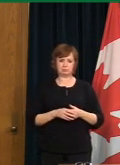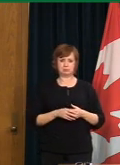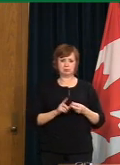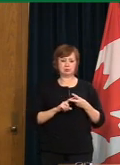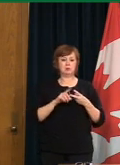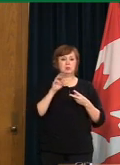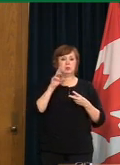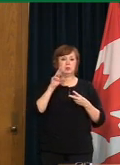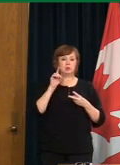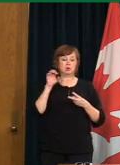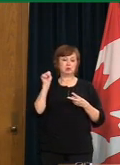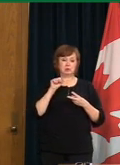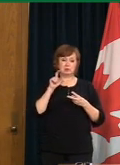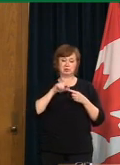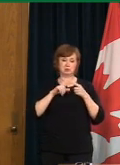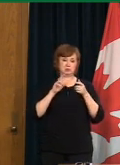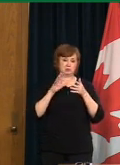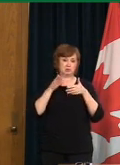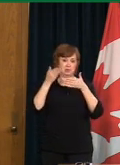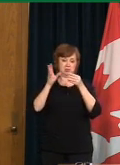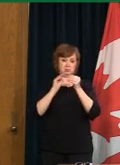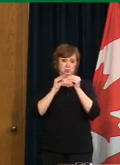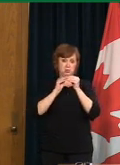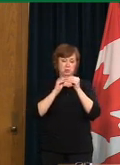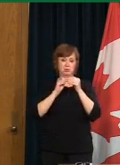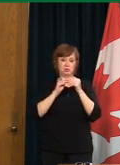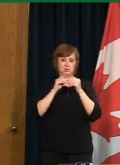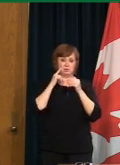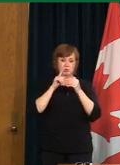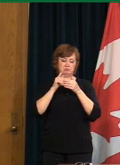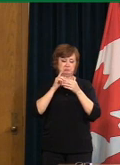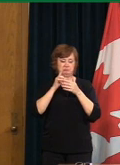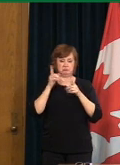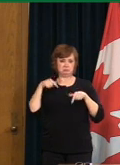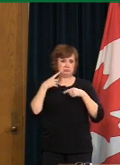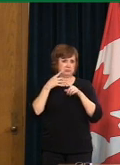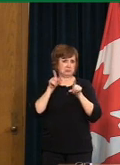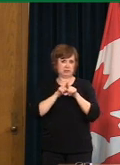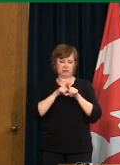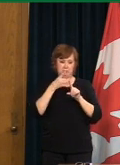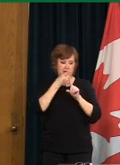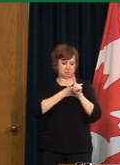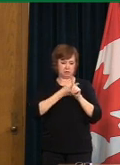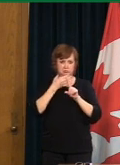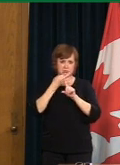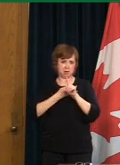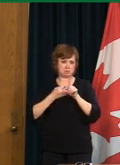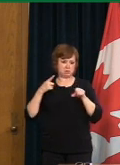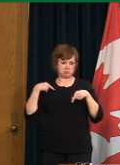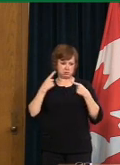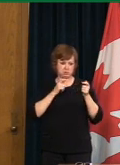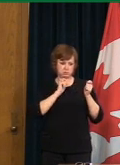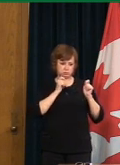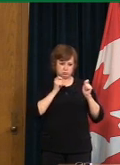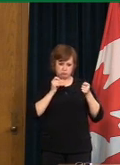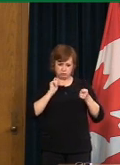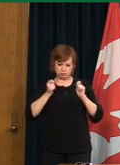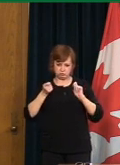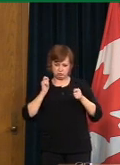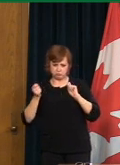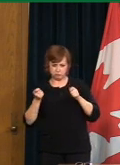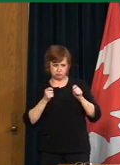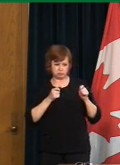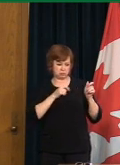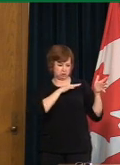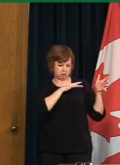he has over the course of the last 8 or 9 months. And if they are able to fall off to some degree, we may,